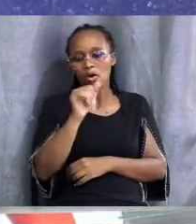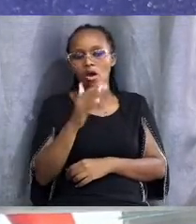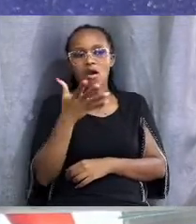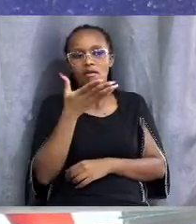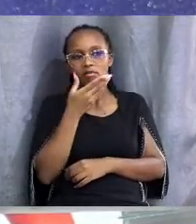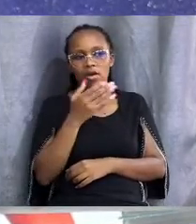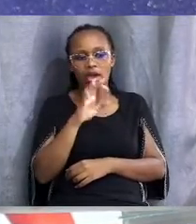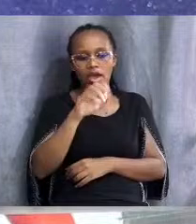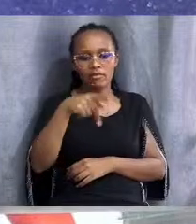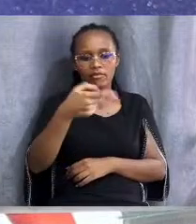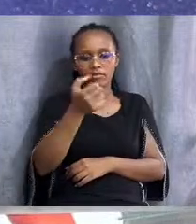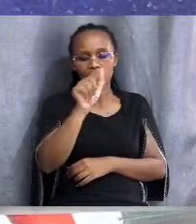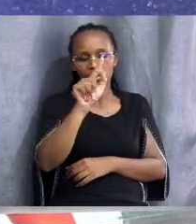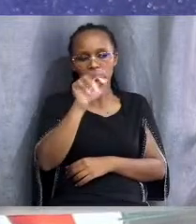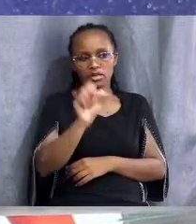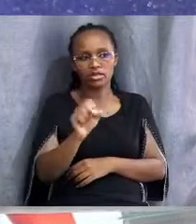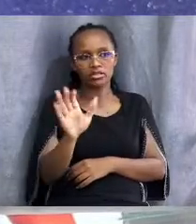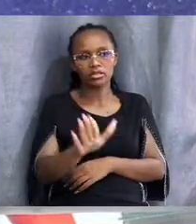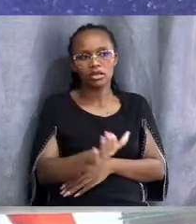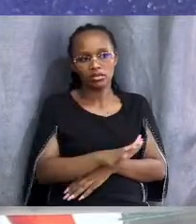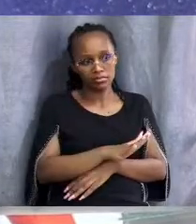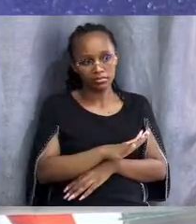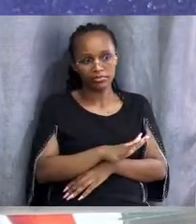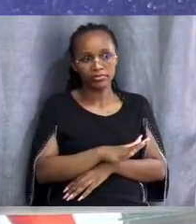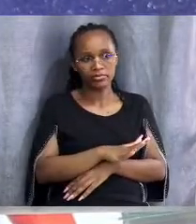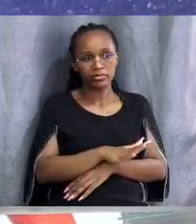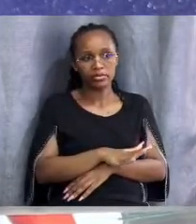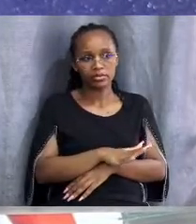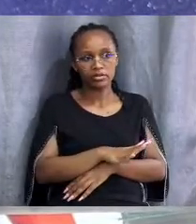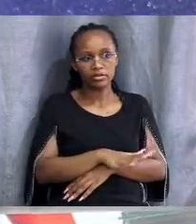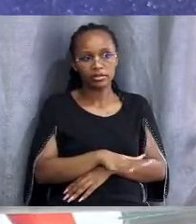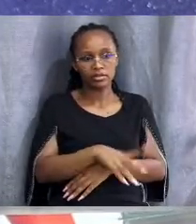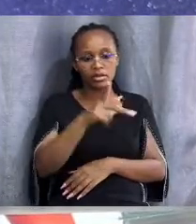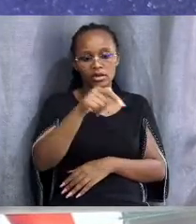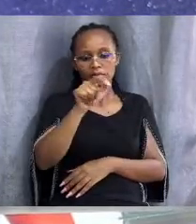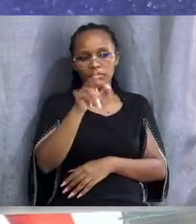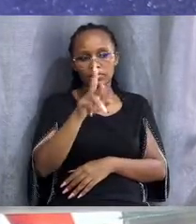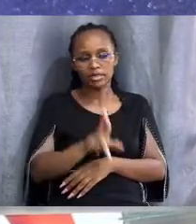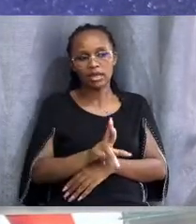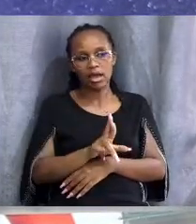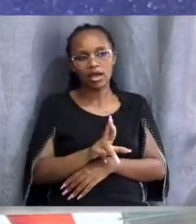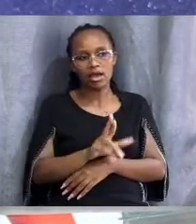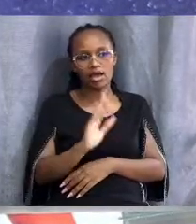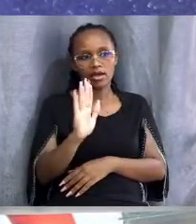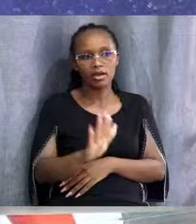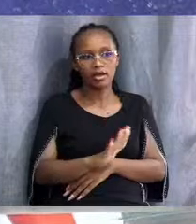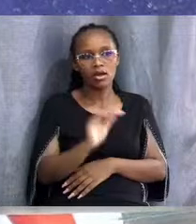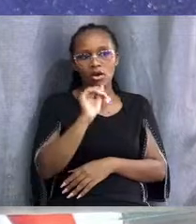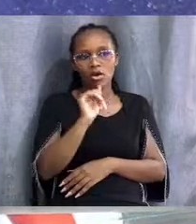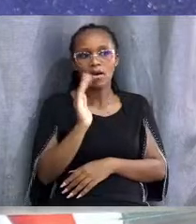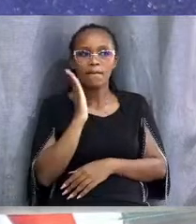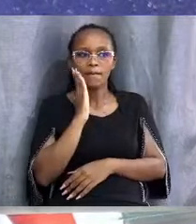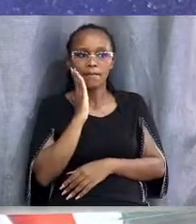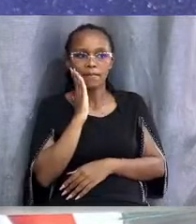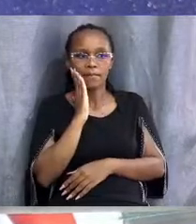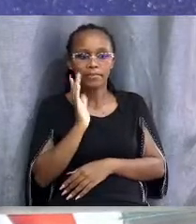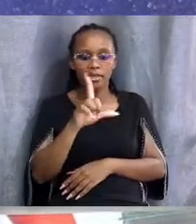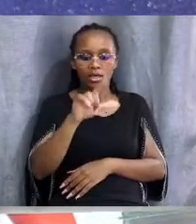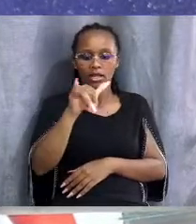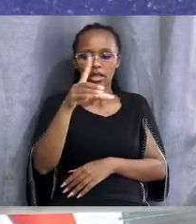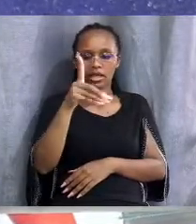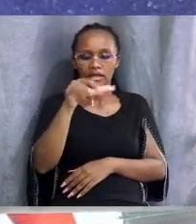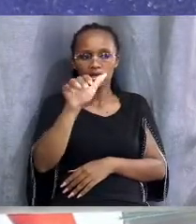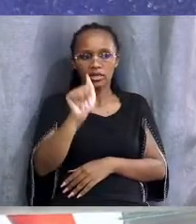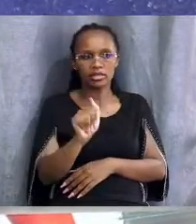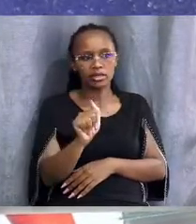Nikagukaga Efantas Muriuki Murage na Mutigaire Peter Njoroge na Gasosoka Lady